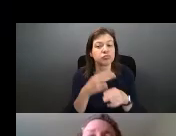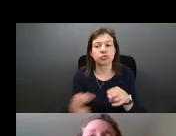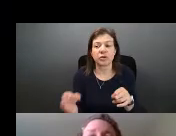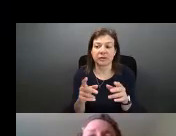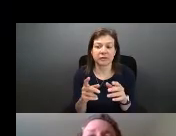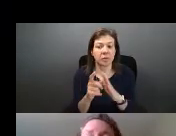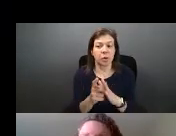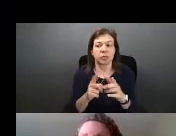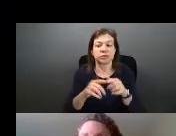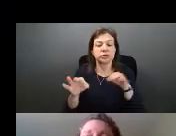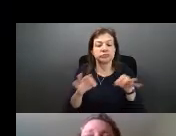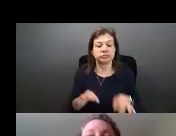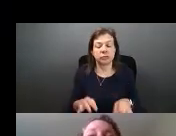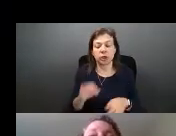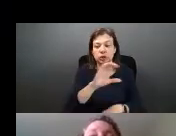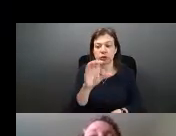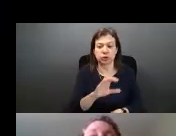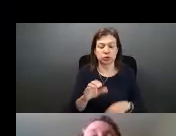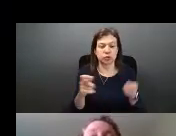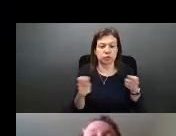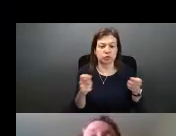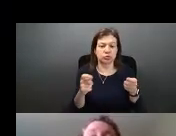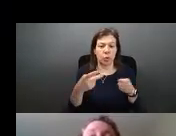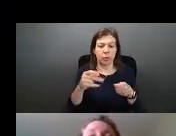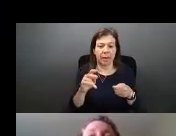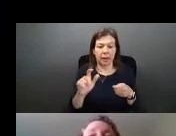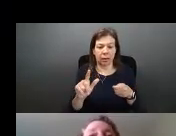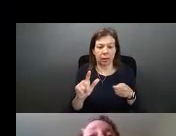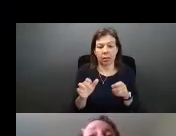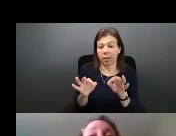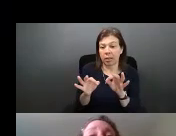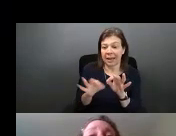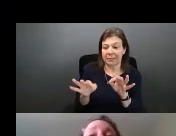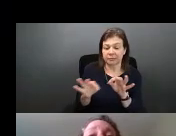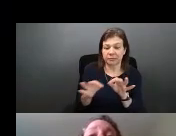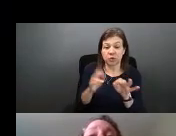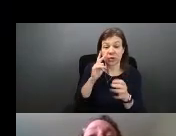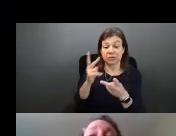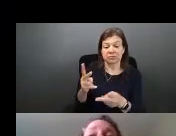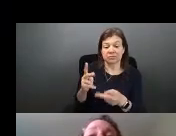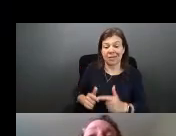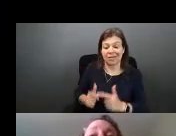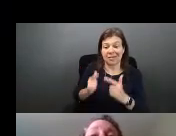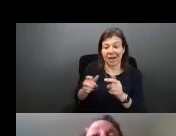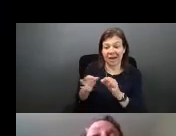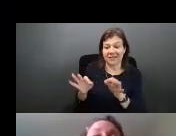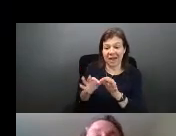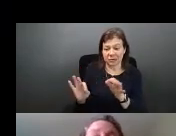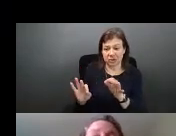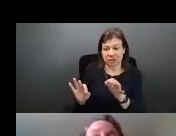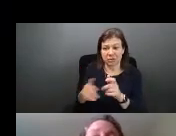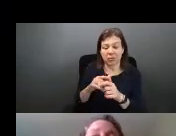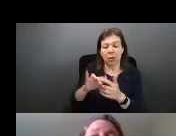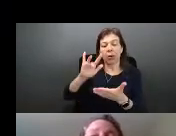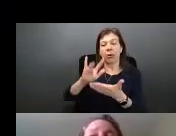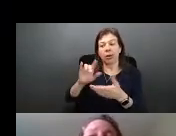you to the Zoom control panel. Captions. You can view live captioning of this webinar by